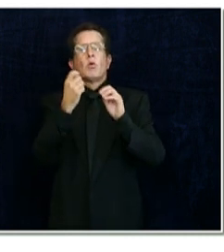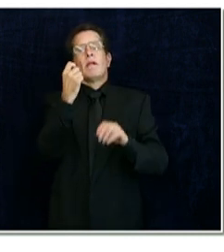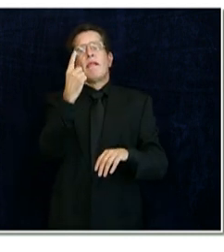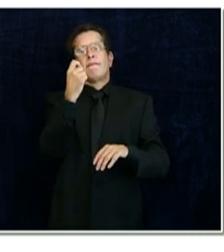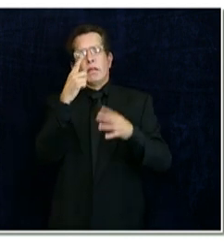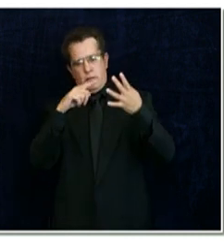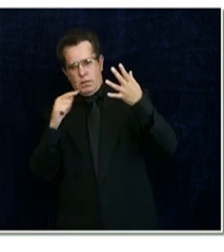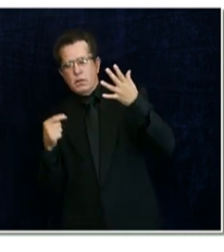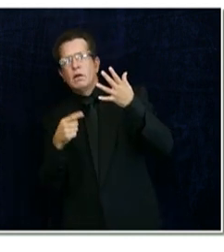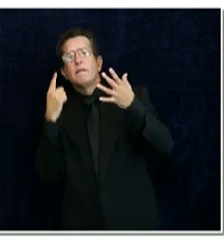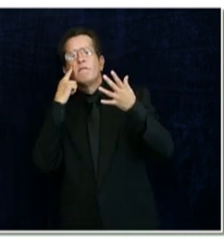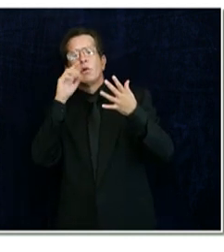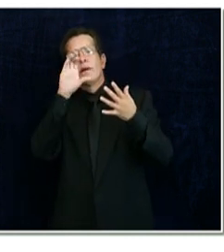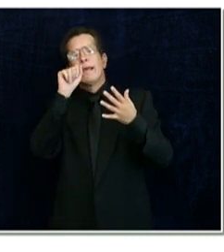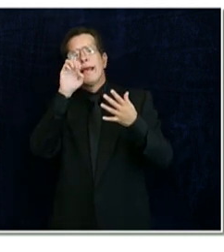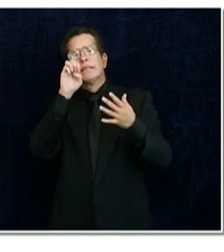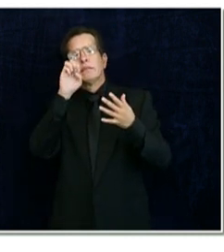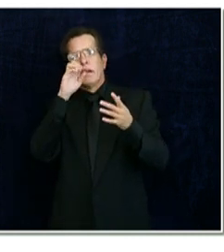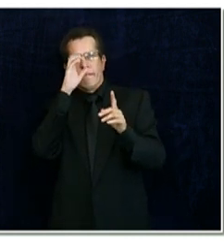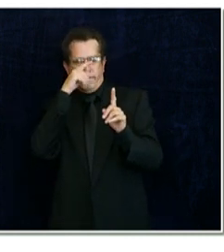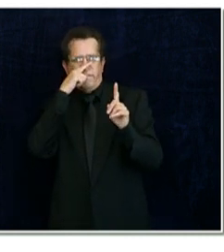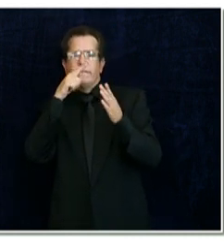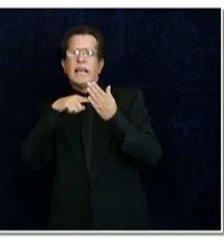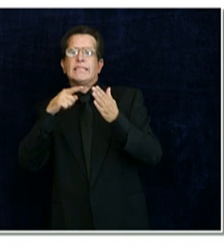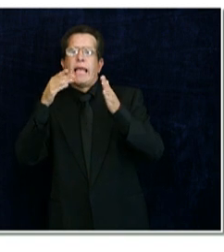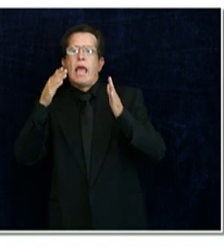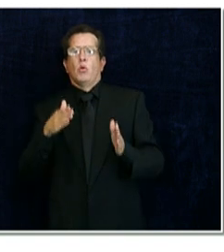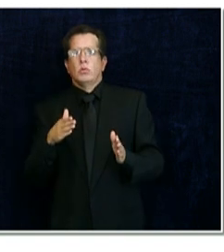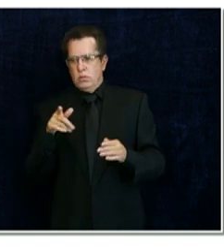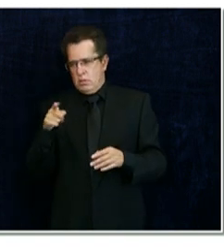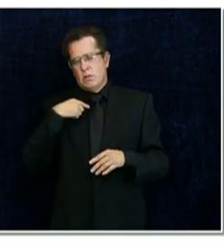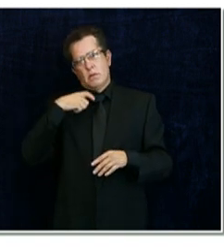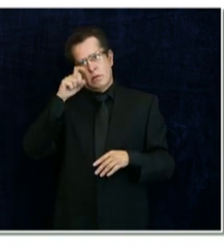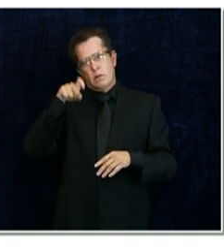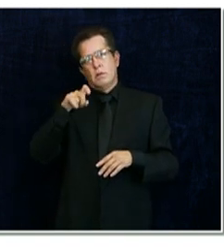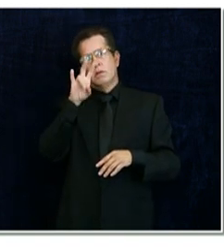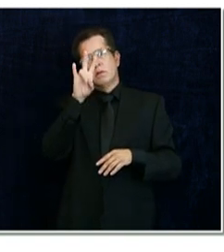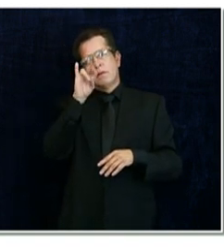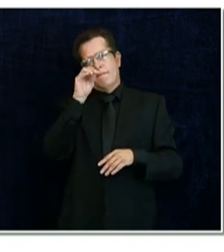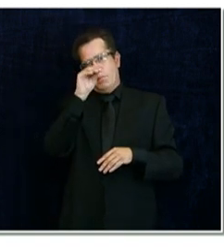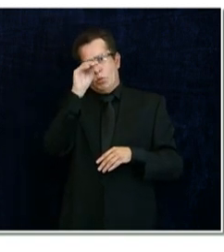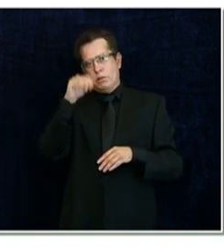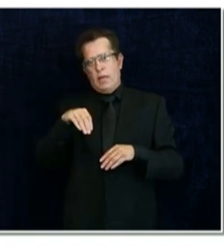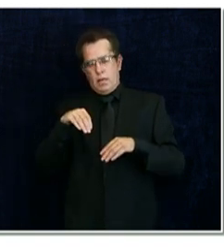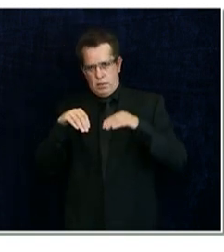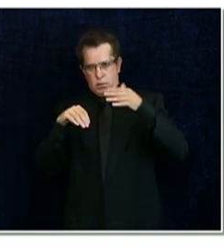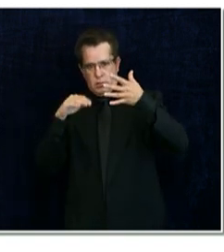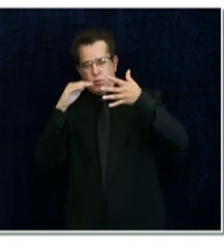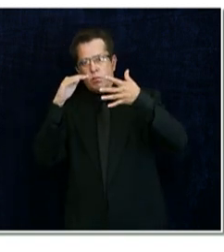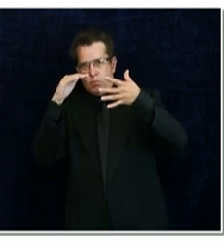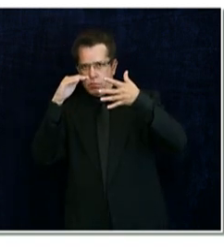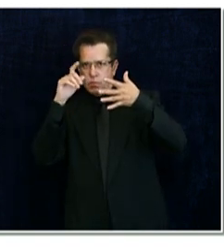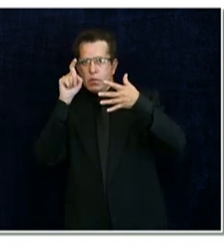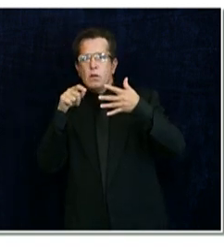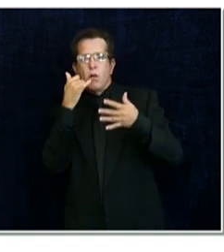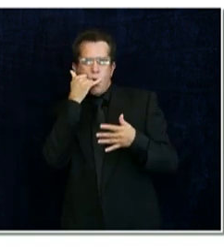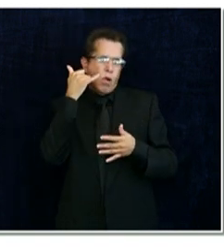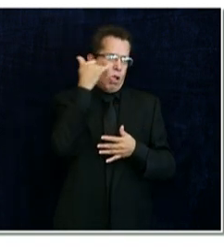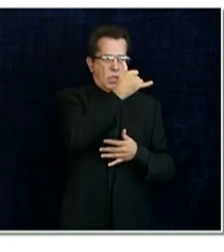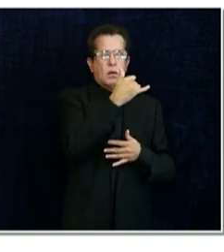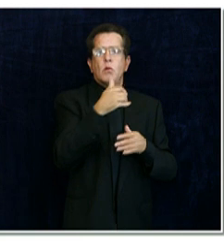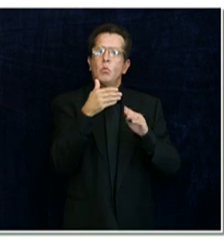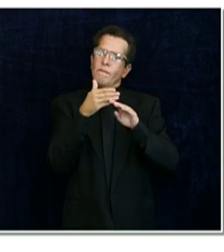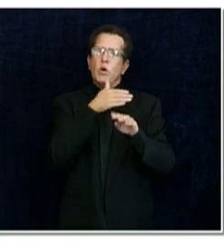related to case investigations. This trigger is met if 70% or less of investigations are initiated within 24 hours